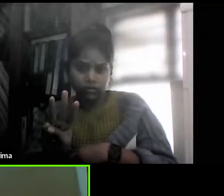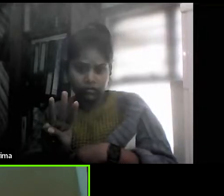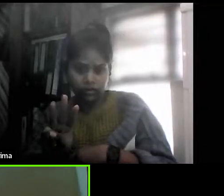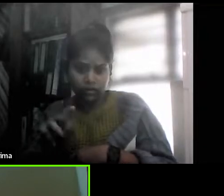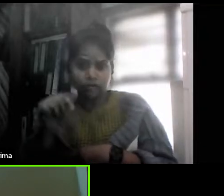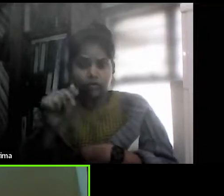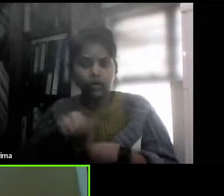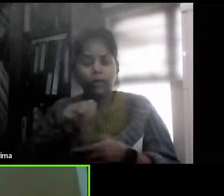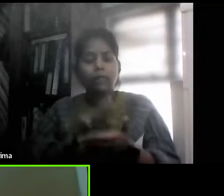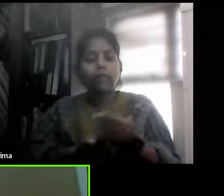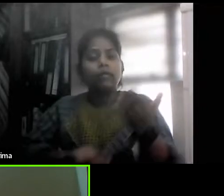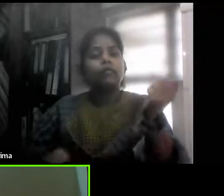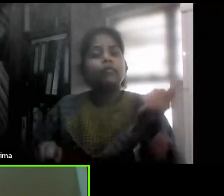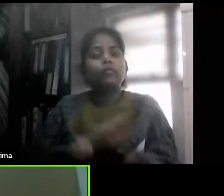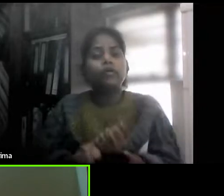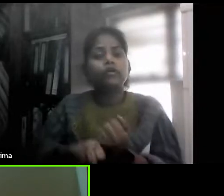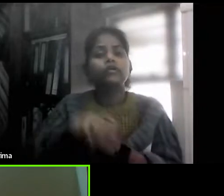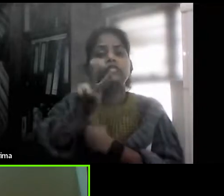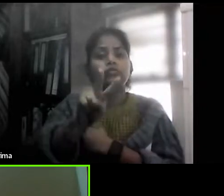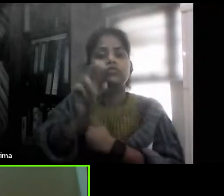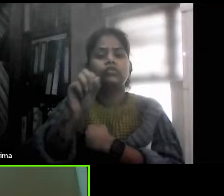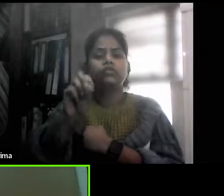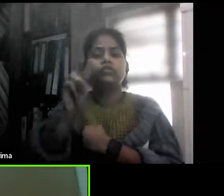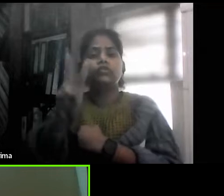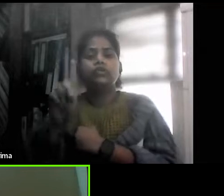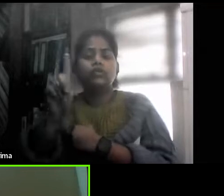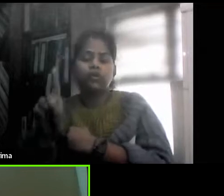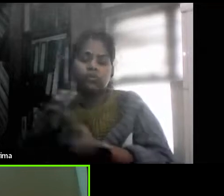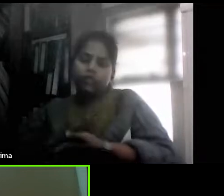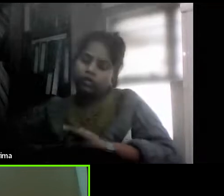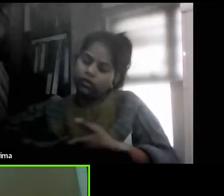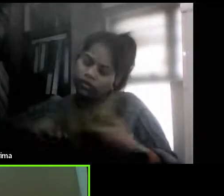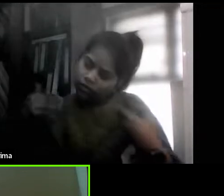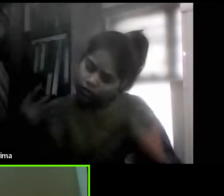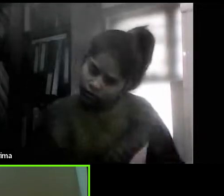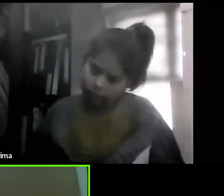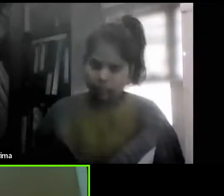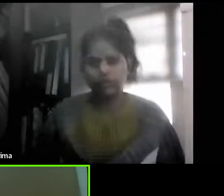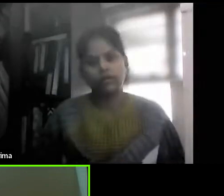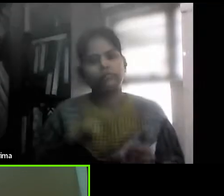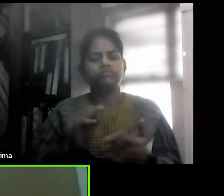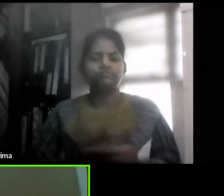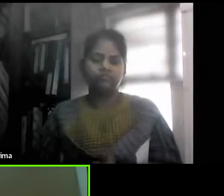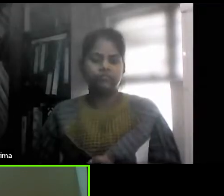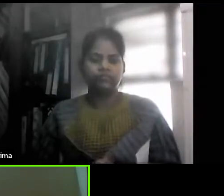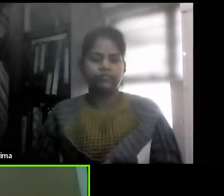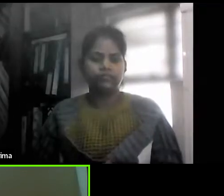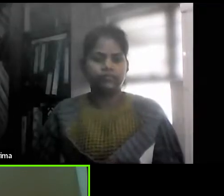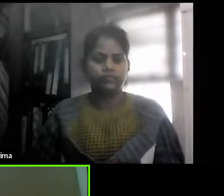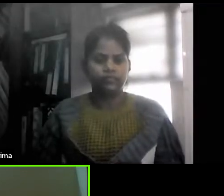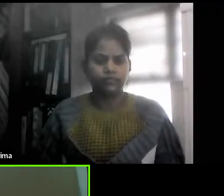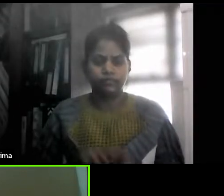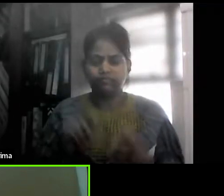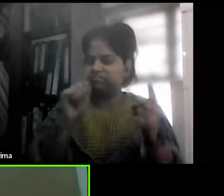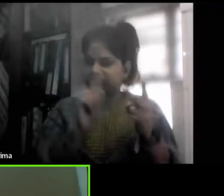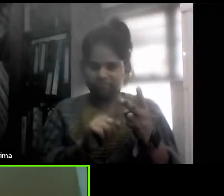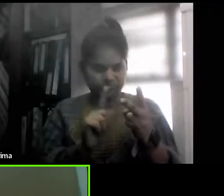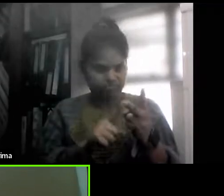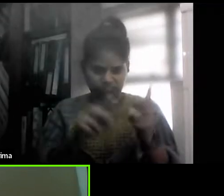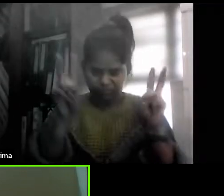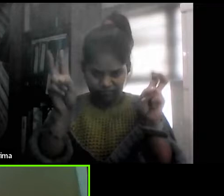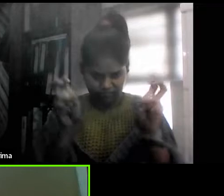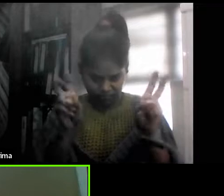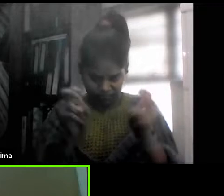March, February precisely to put it. So this is the second focus of my part of my